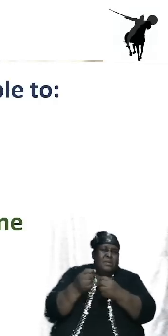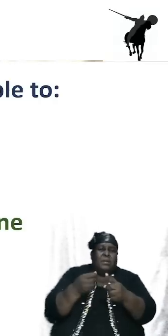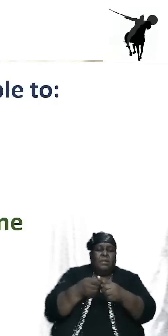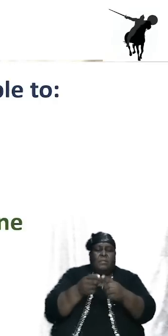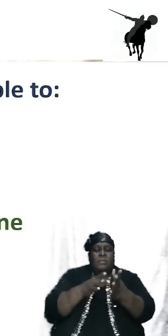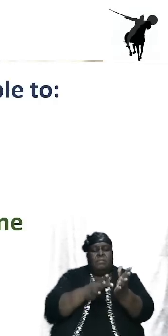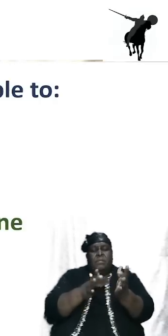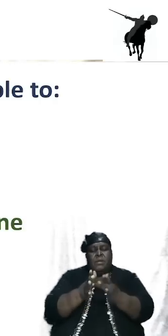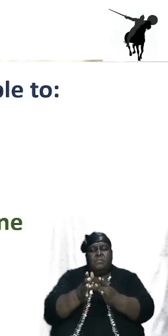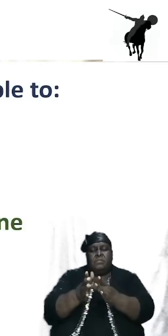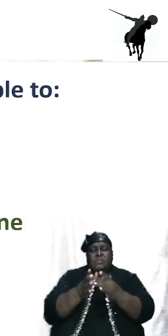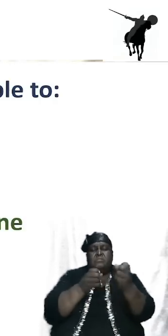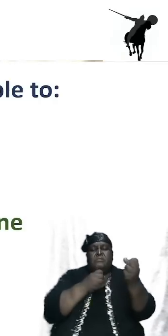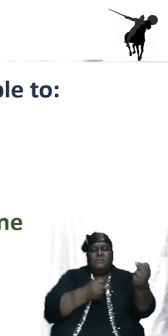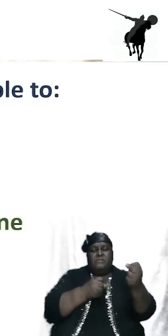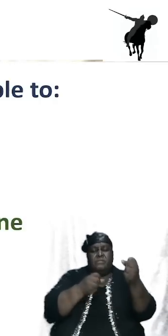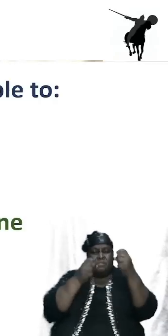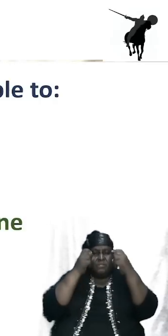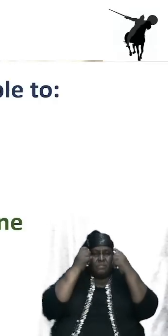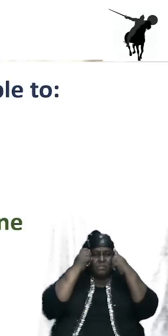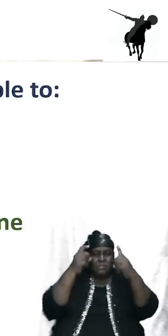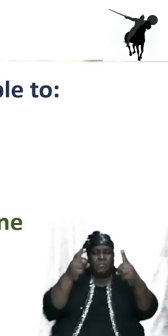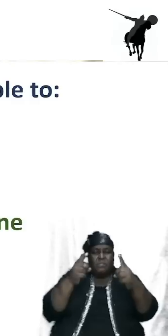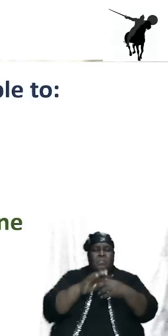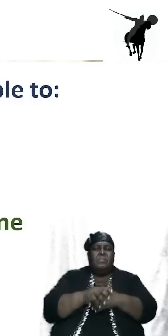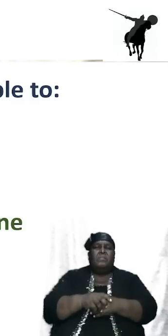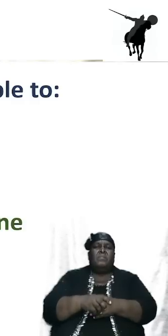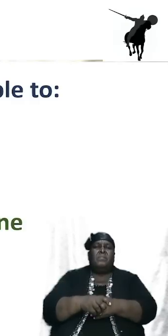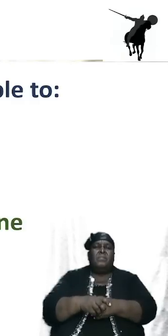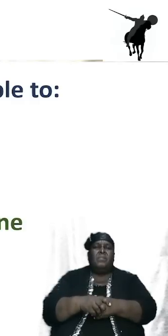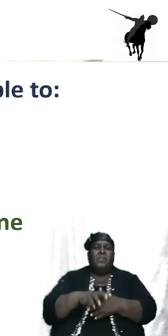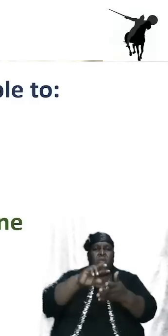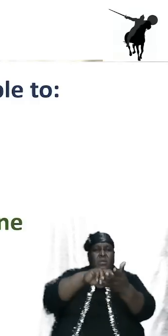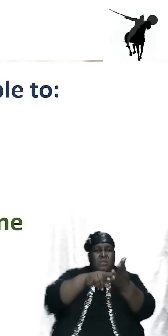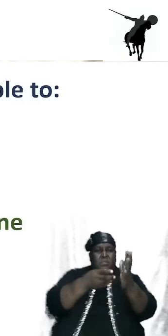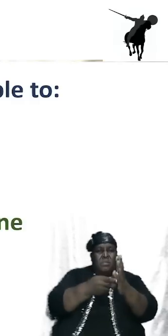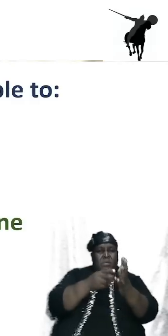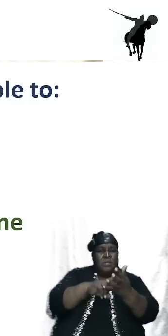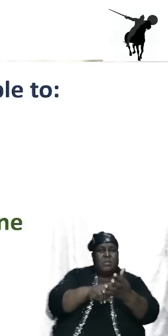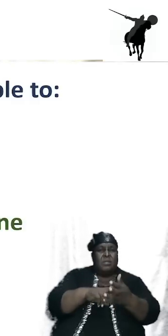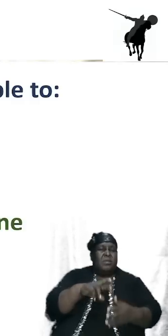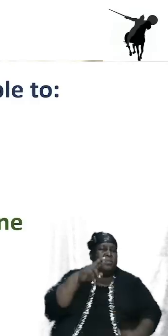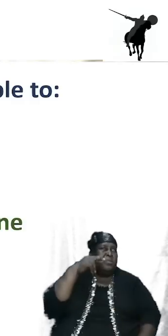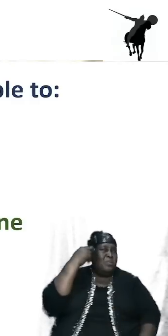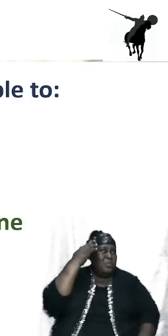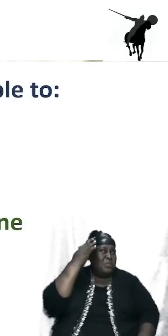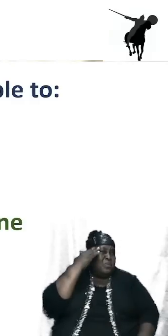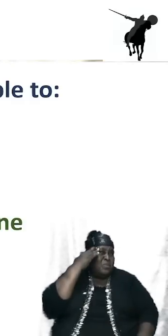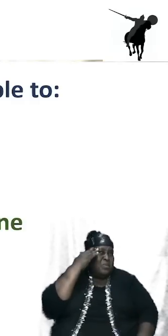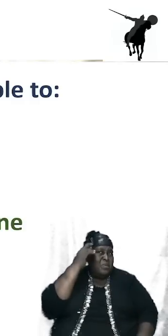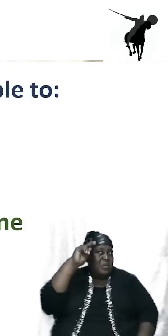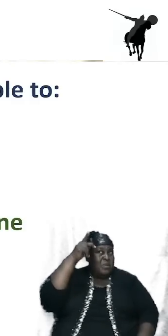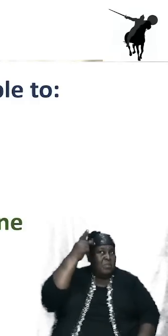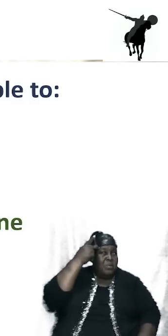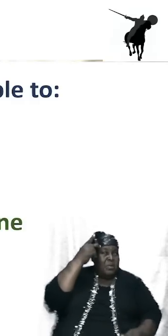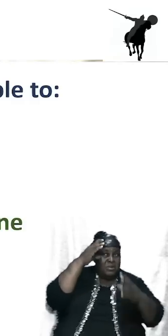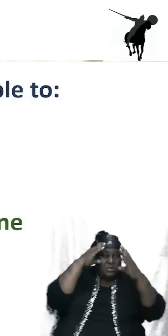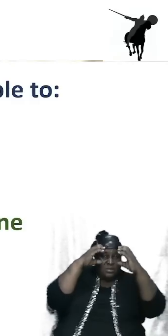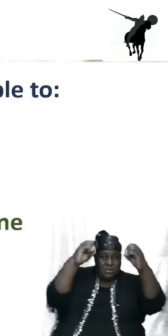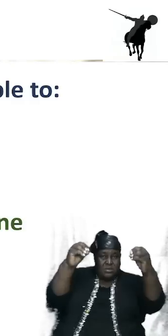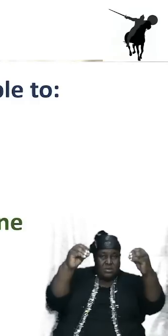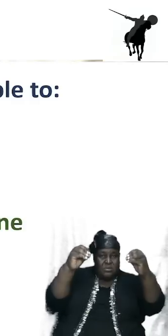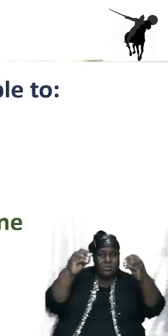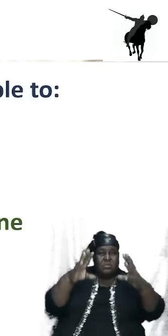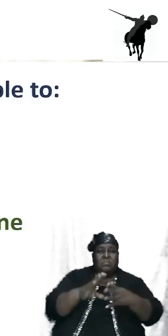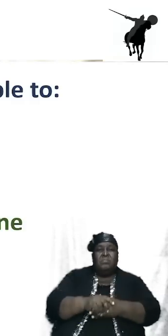is sound doctrine. We want to define what it is. Amen. We want to recognize false teaching. Praise God. I want to embrace from the